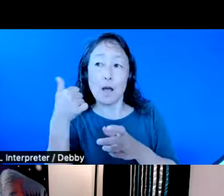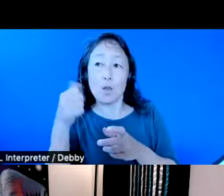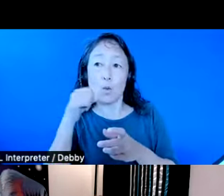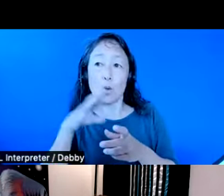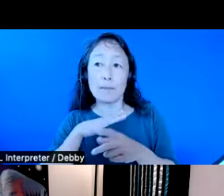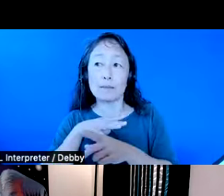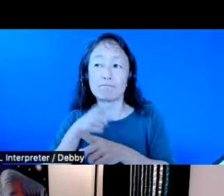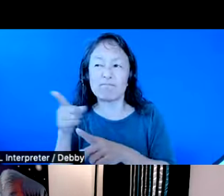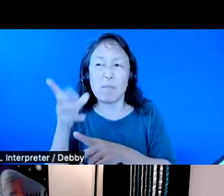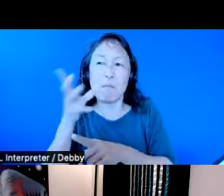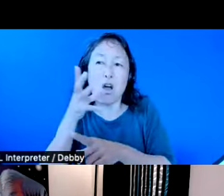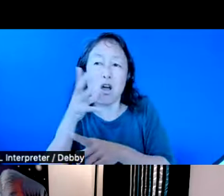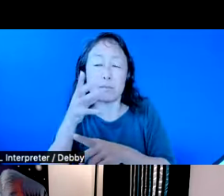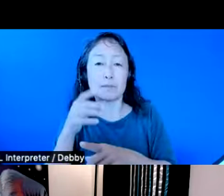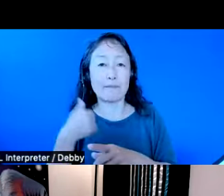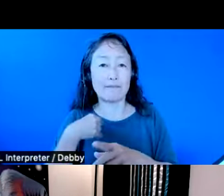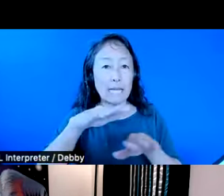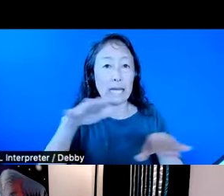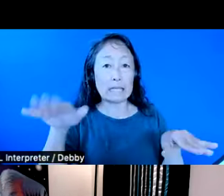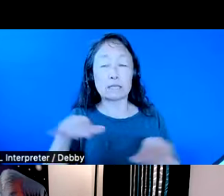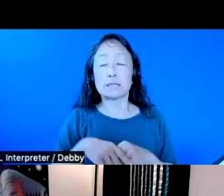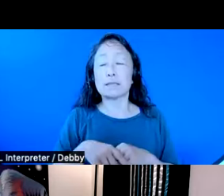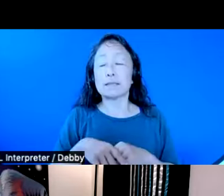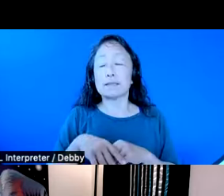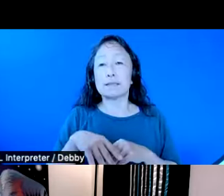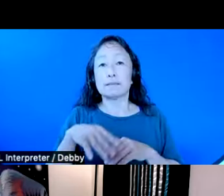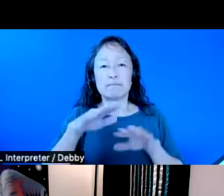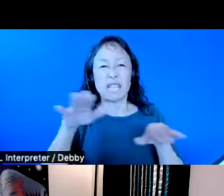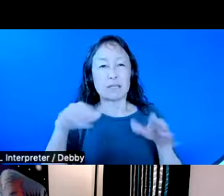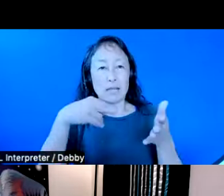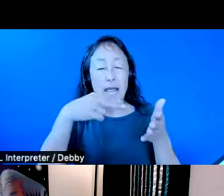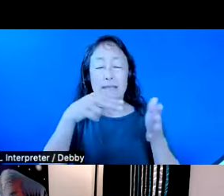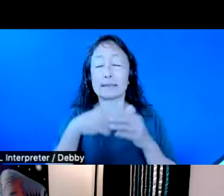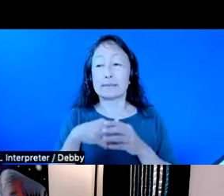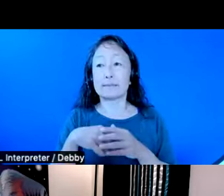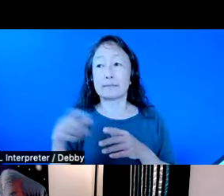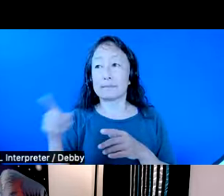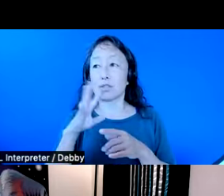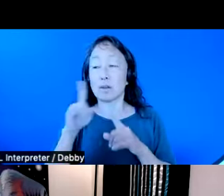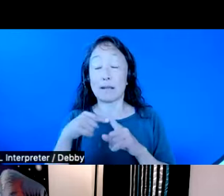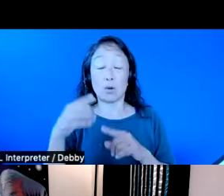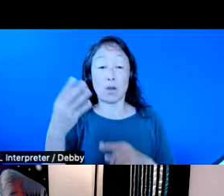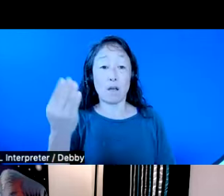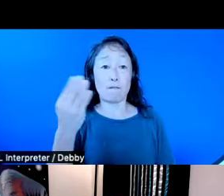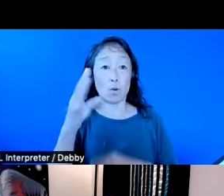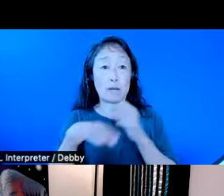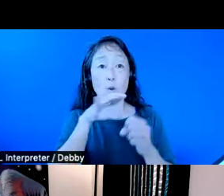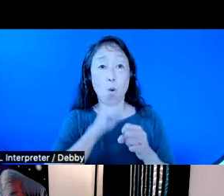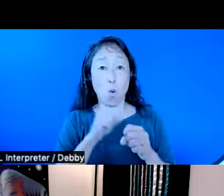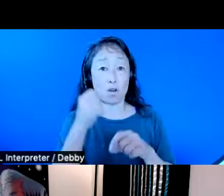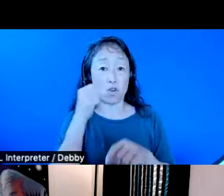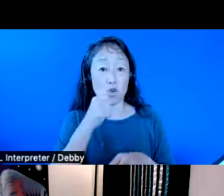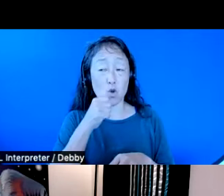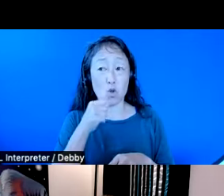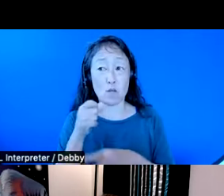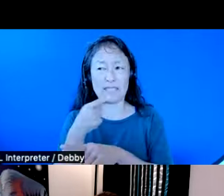discussing, I think, like a 14-year-old girl and some of the things that had happened. And they said she didn't come back last night.